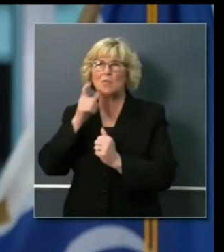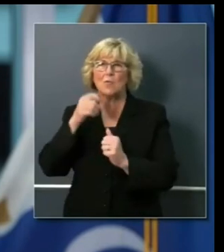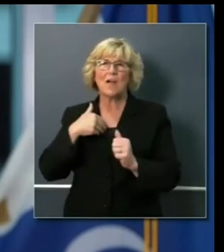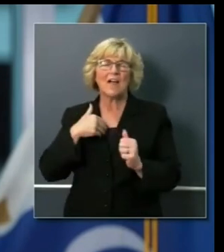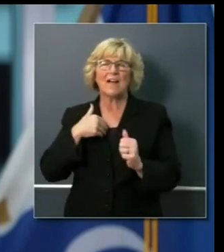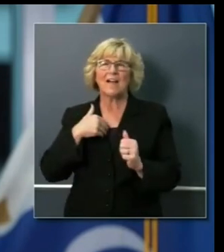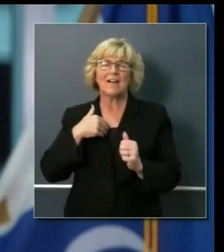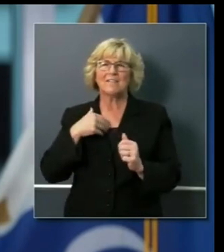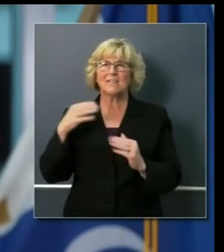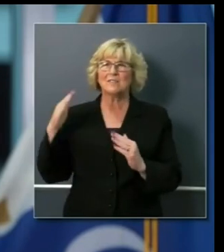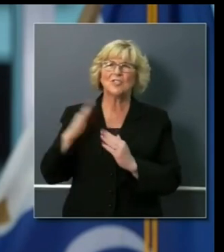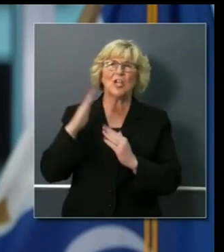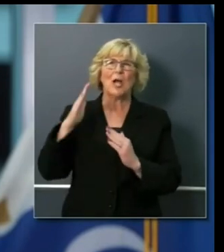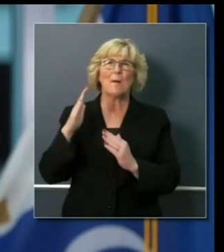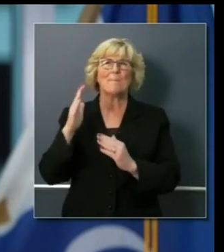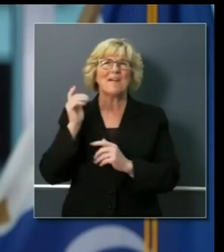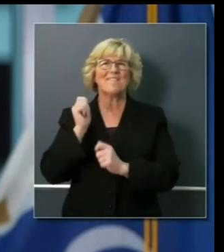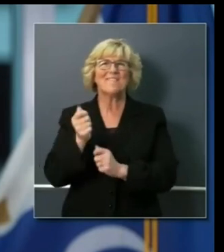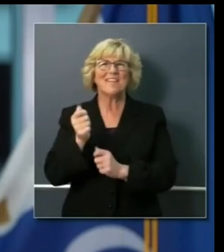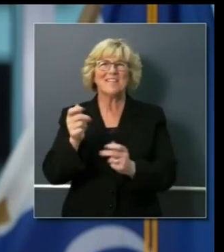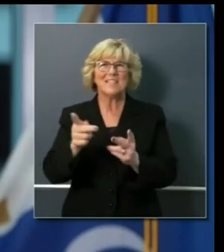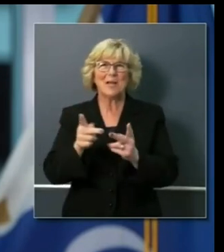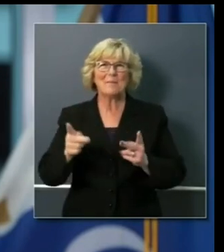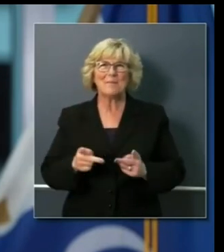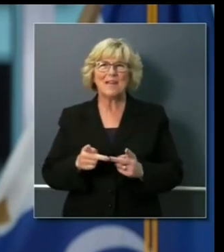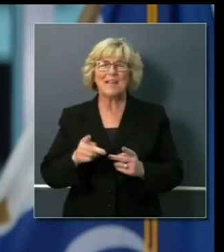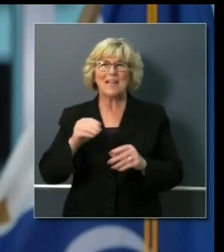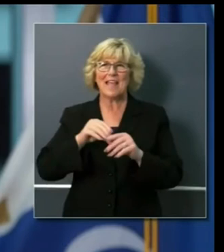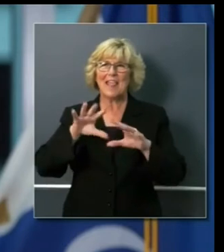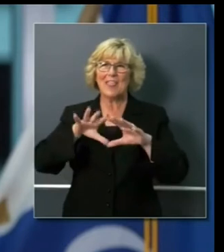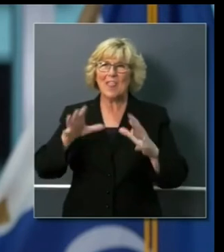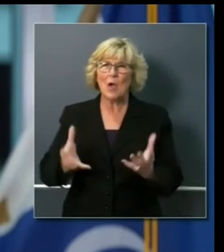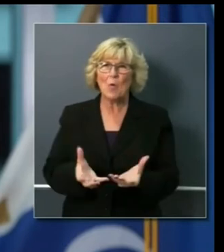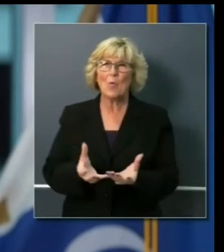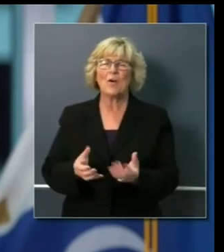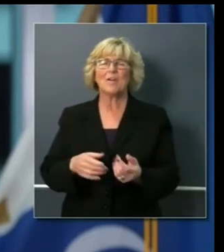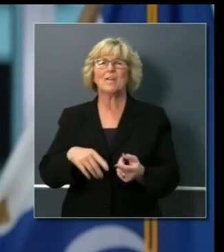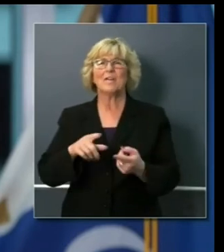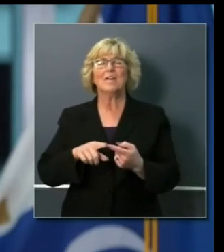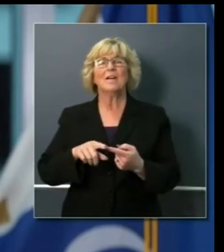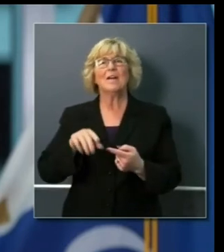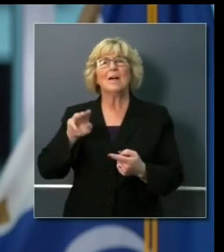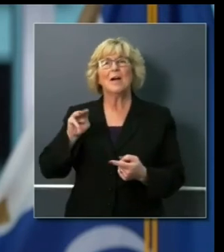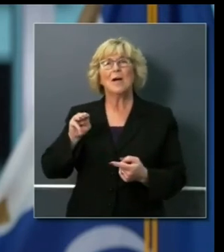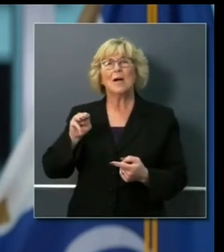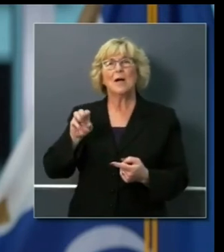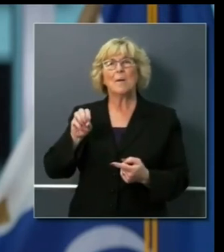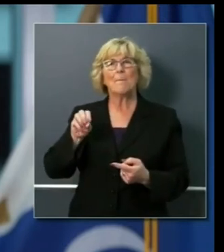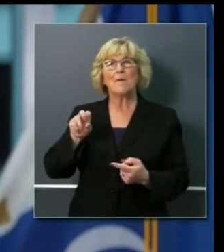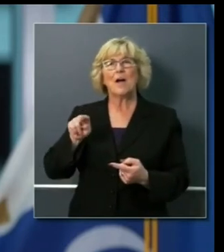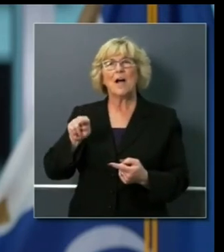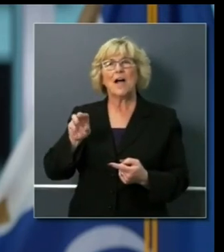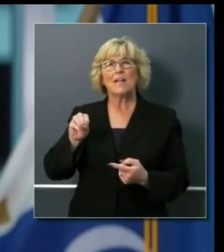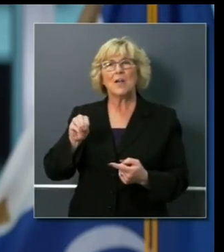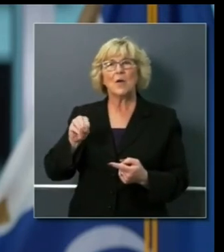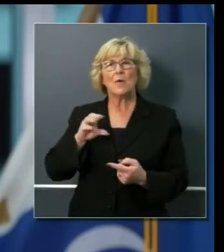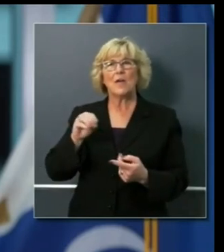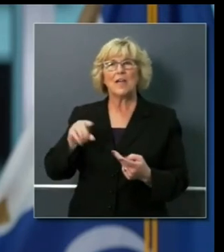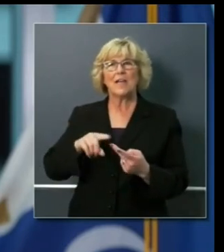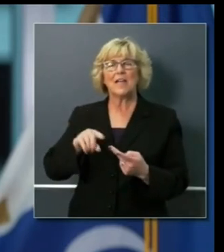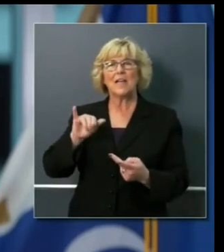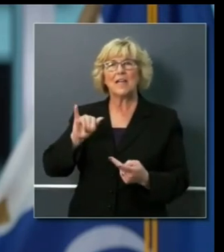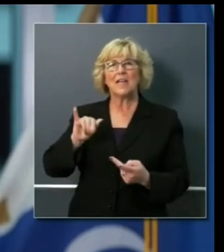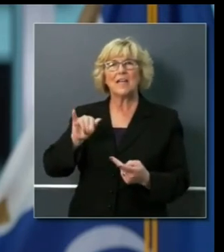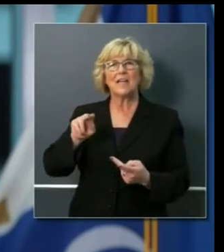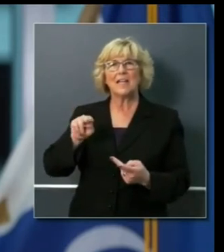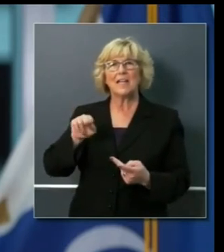the world, quite literally in the world, not just in the United States, Mono and Inyo County. And they have fishing season coming up, and they're